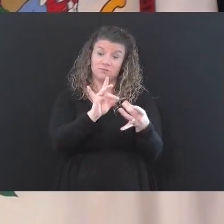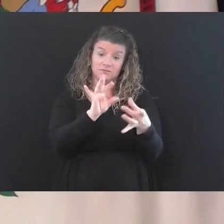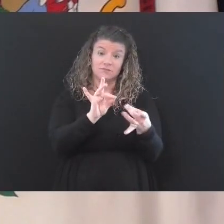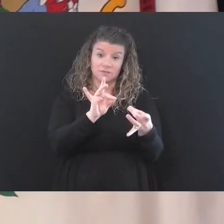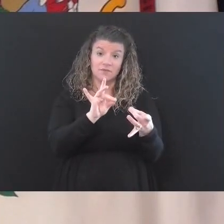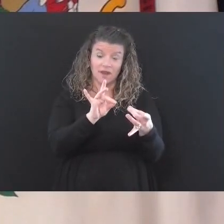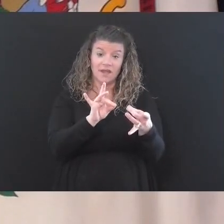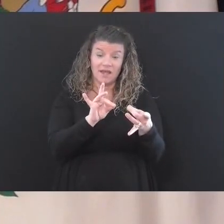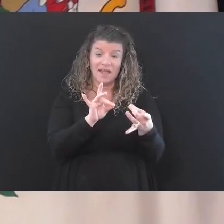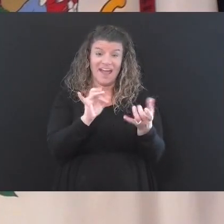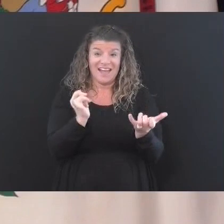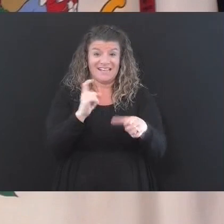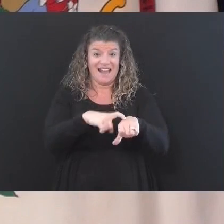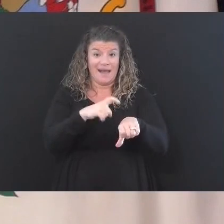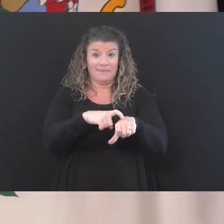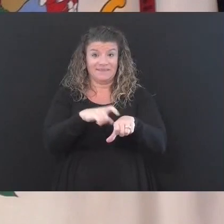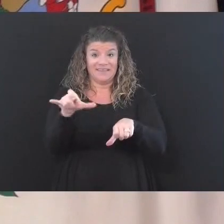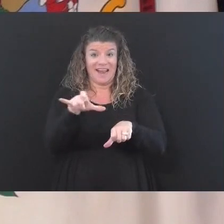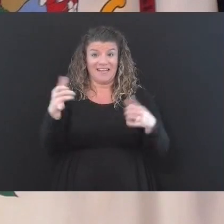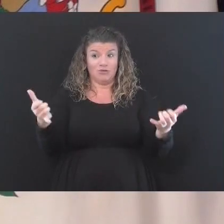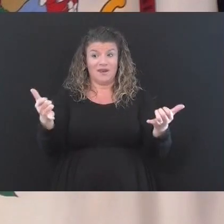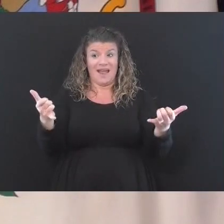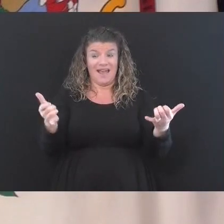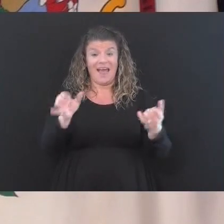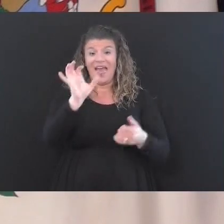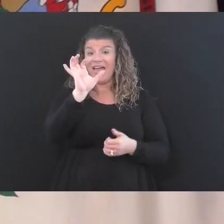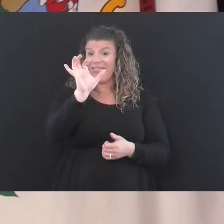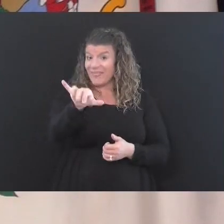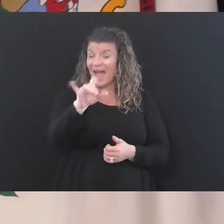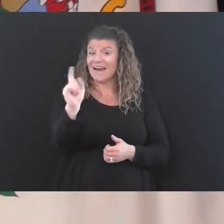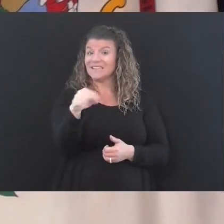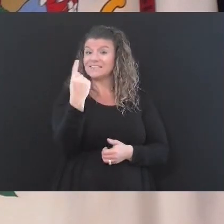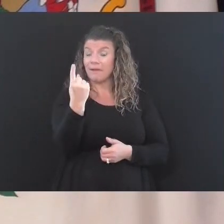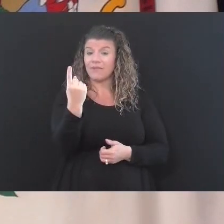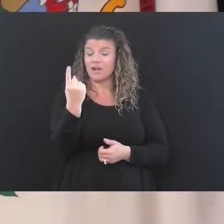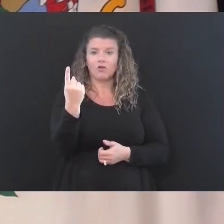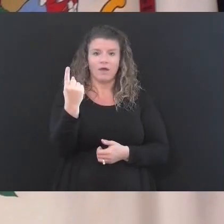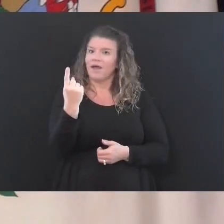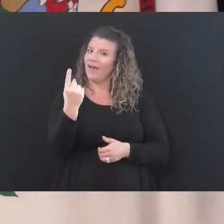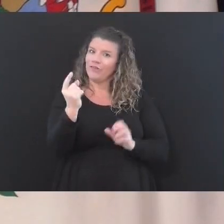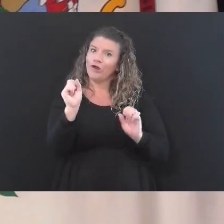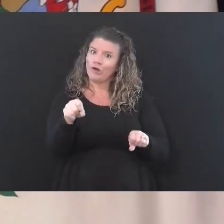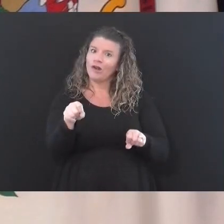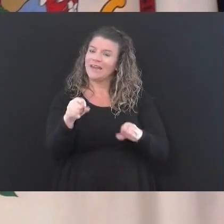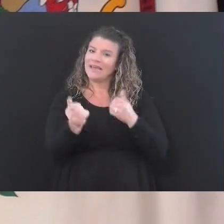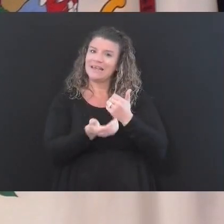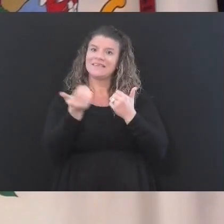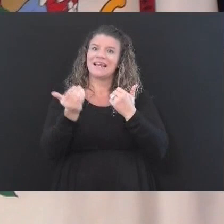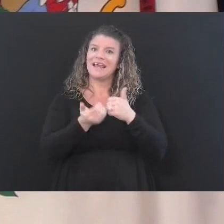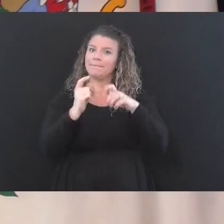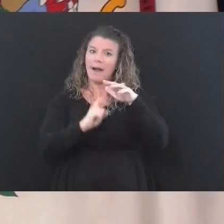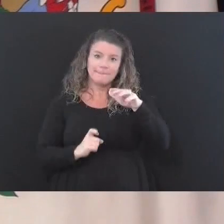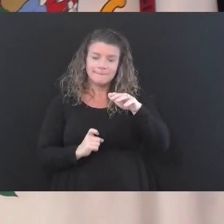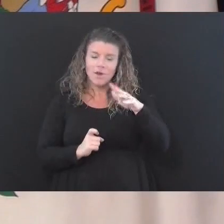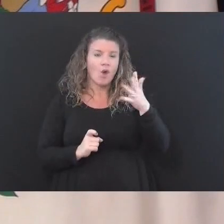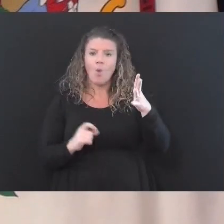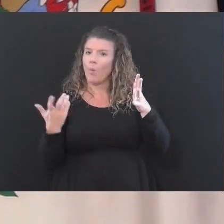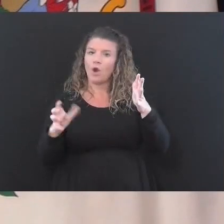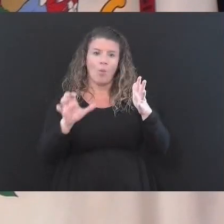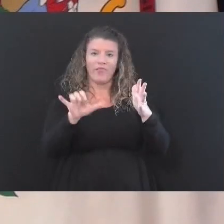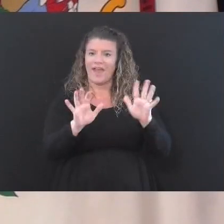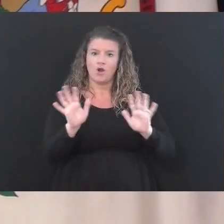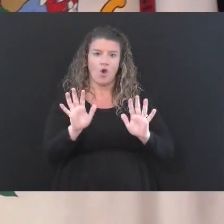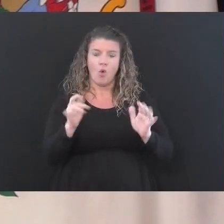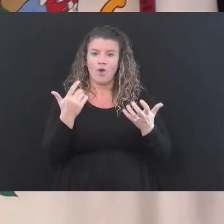And in times like this, that is something that could very well fall through the cracks. And we don't want domestic